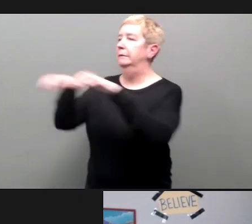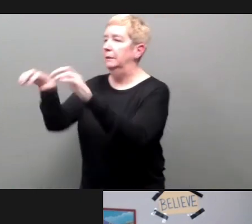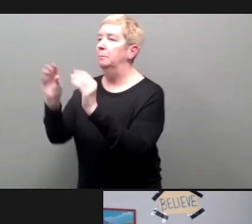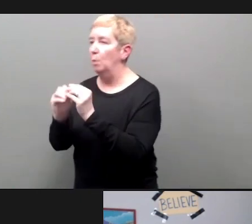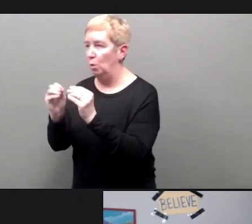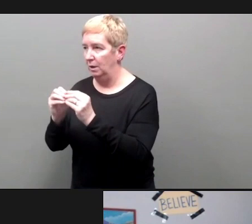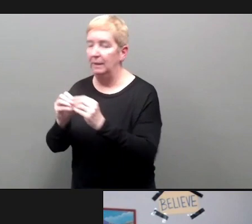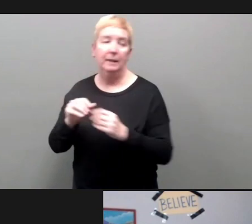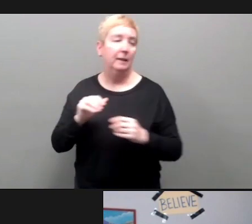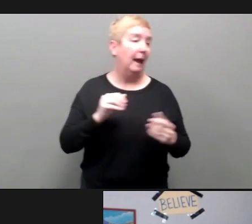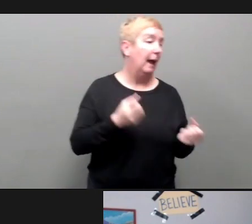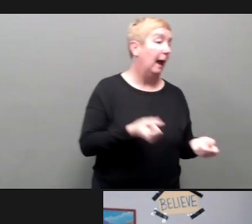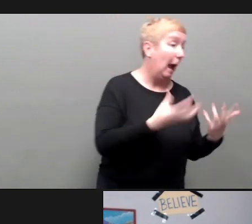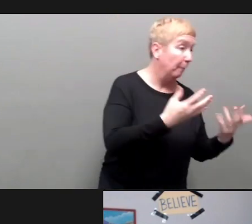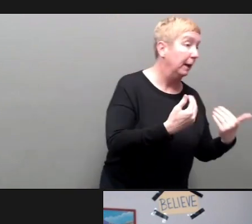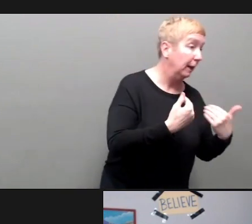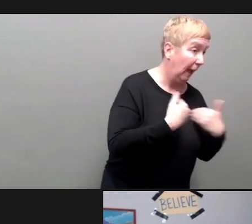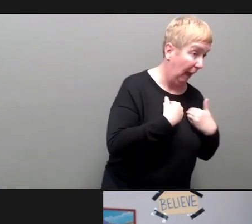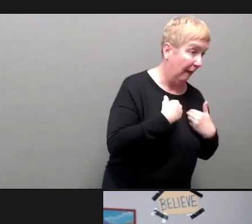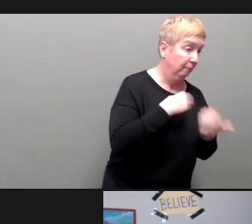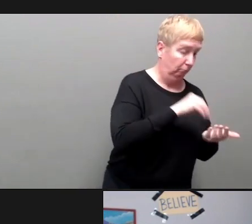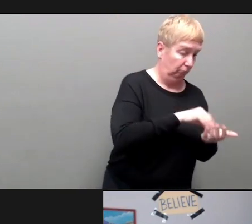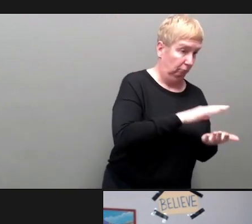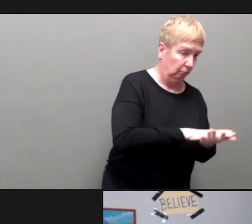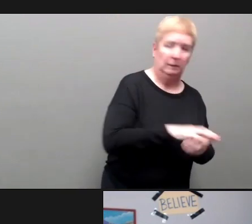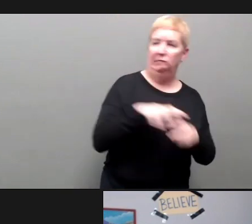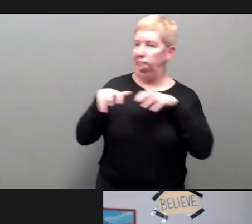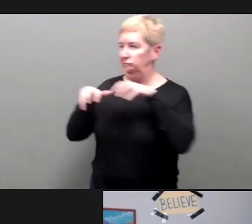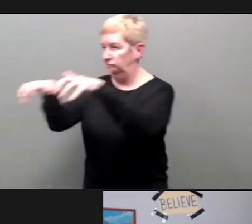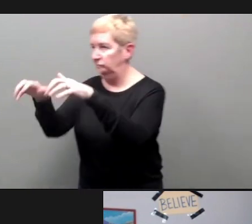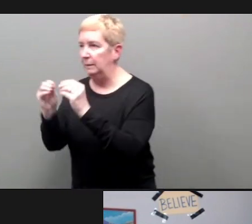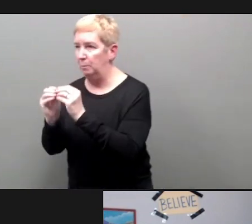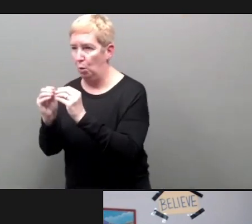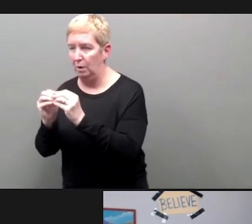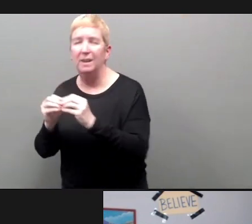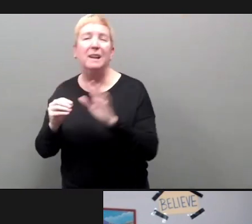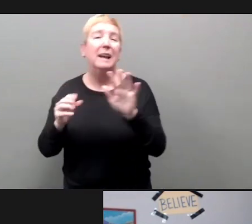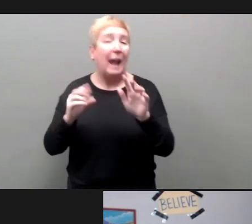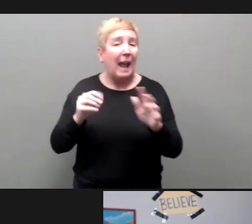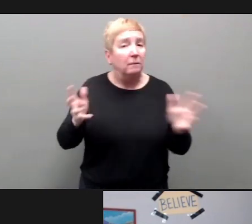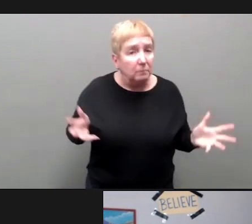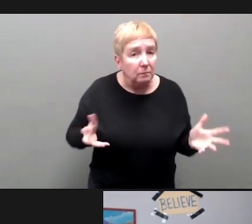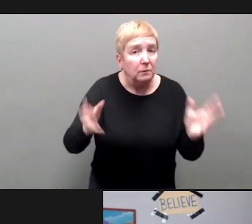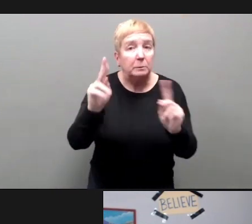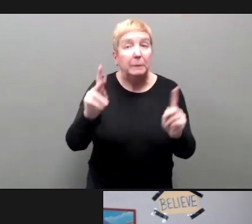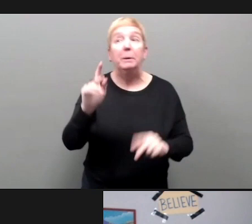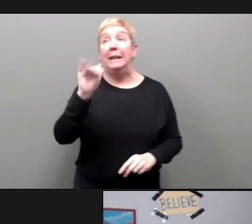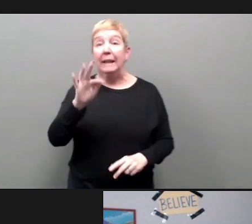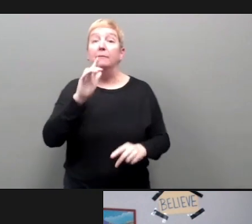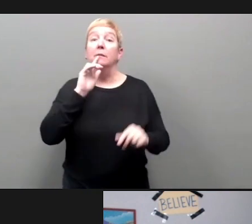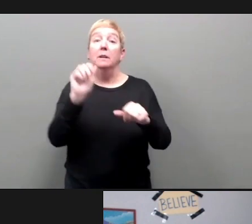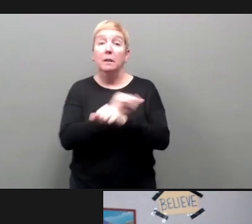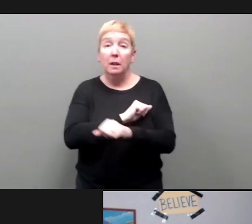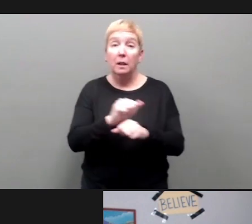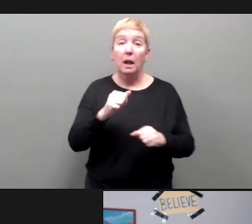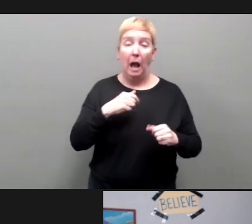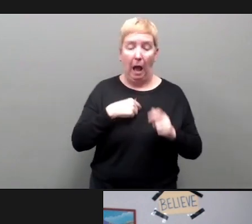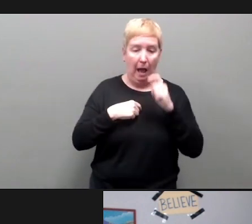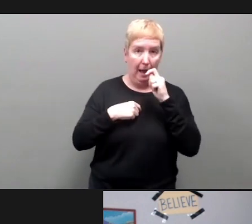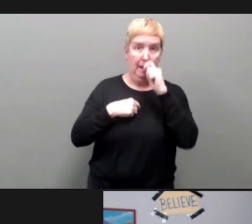you have a positive test, please report it to the Department of Health. I believe there's an online way to do that.